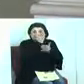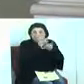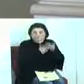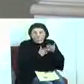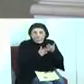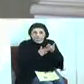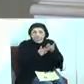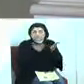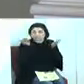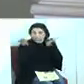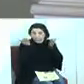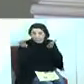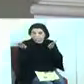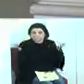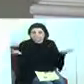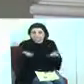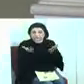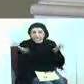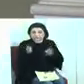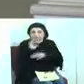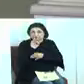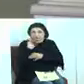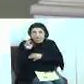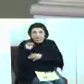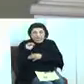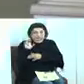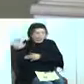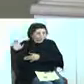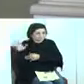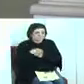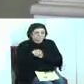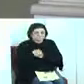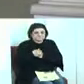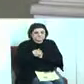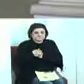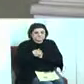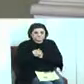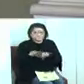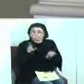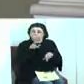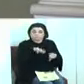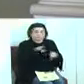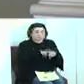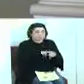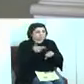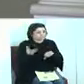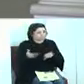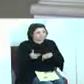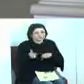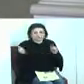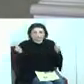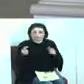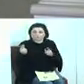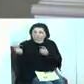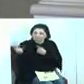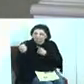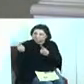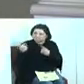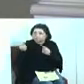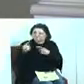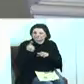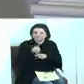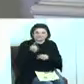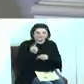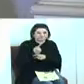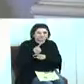ministry of Founders here. And of course, we welcome all of our regular attenders. It's good to